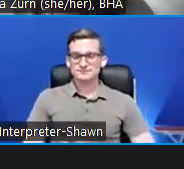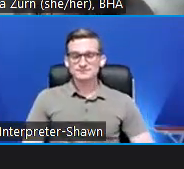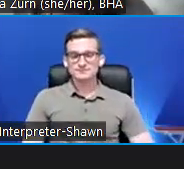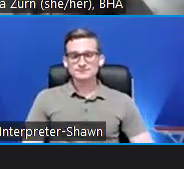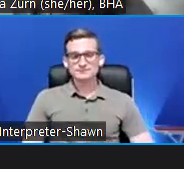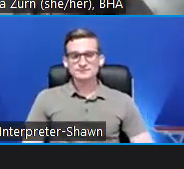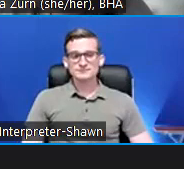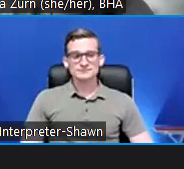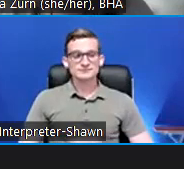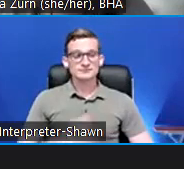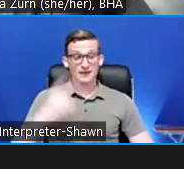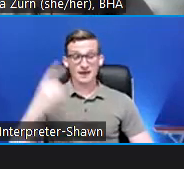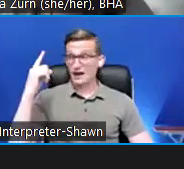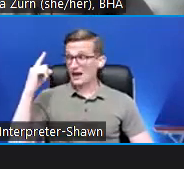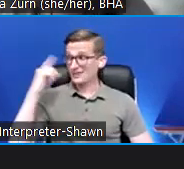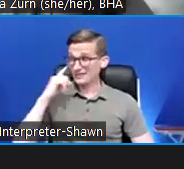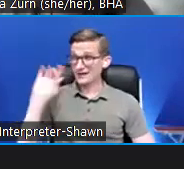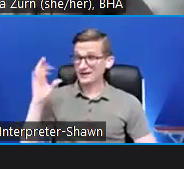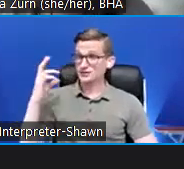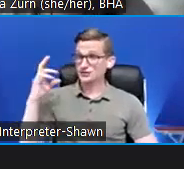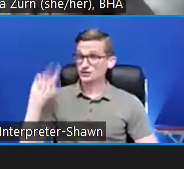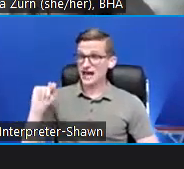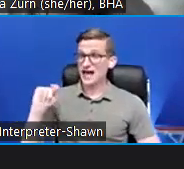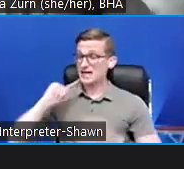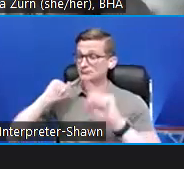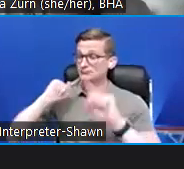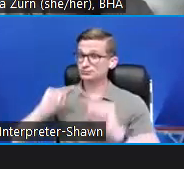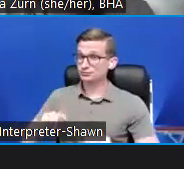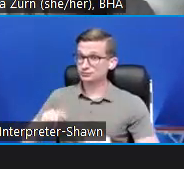I think we're all caught up in the chat.